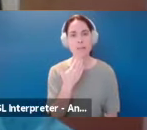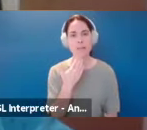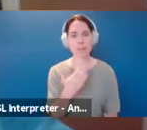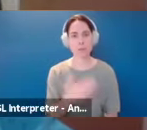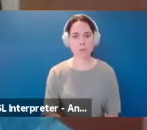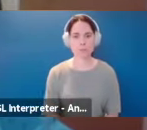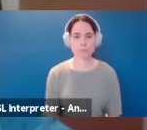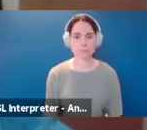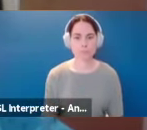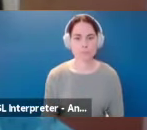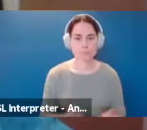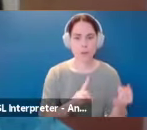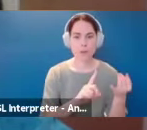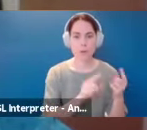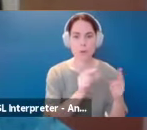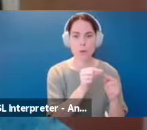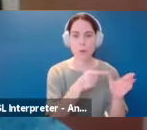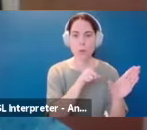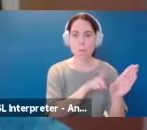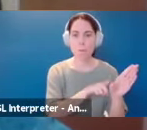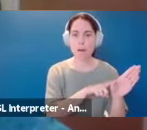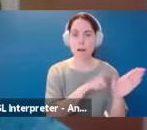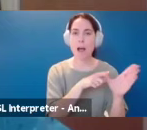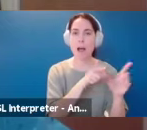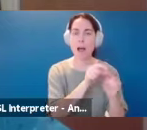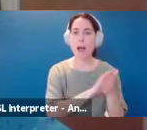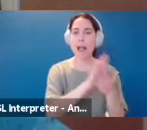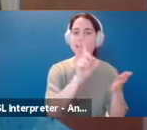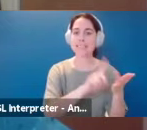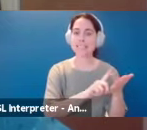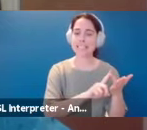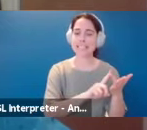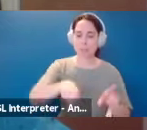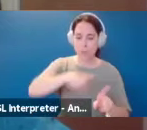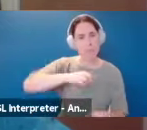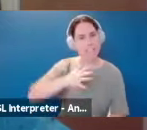Upayadi, why do we need to be courageous to have this conversation?